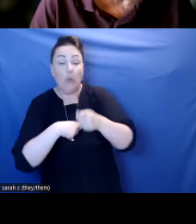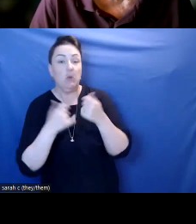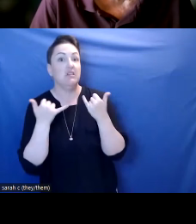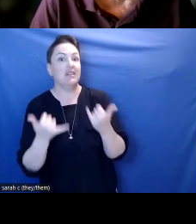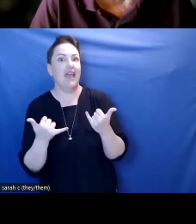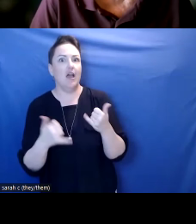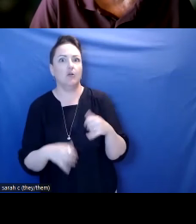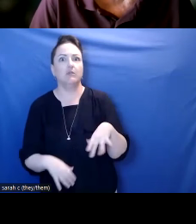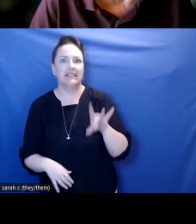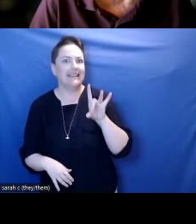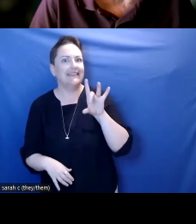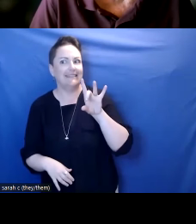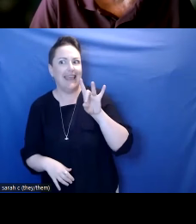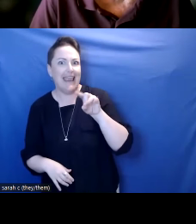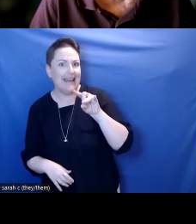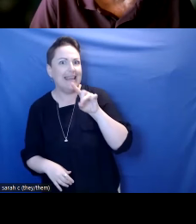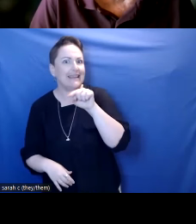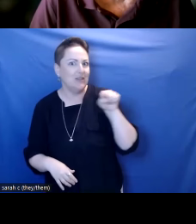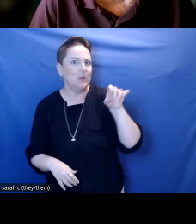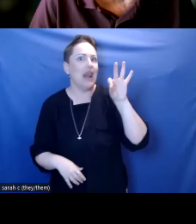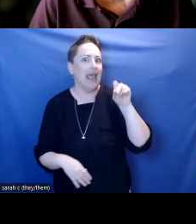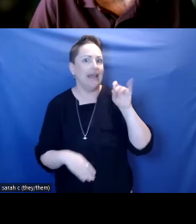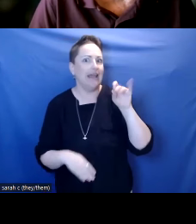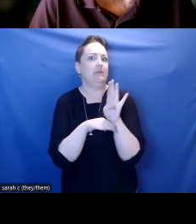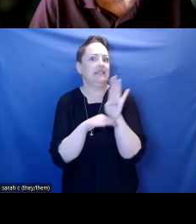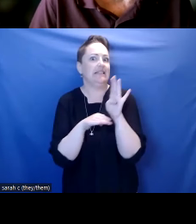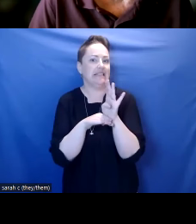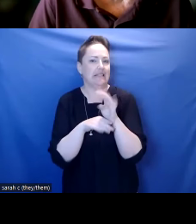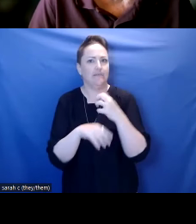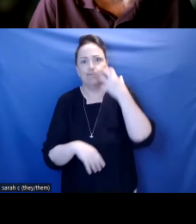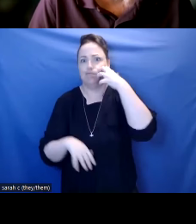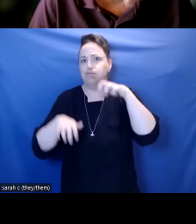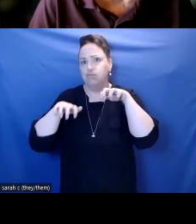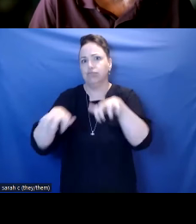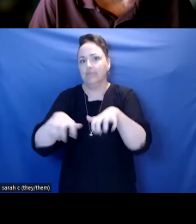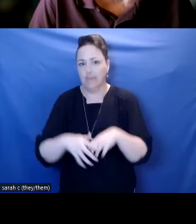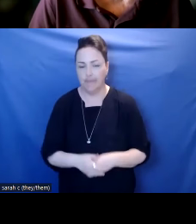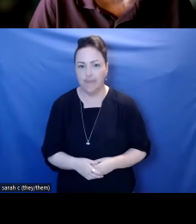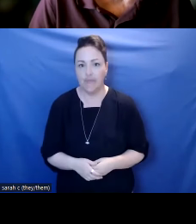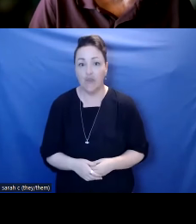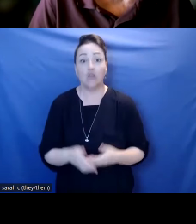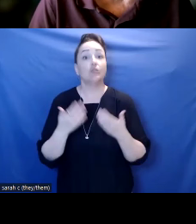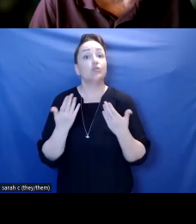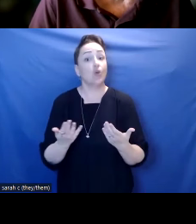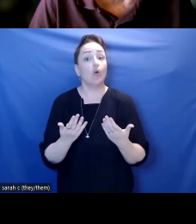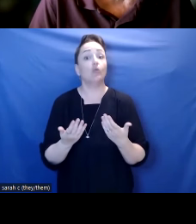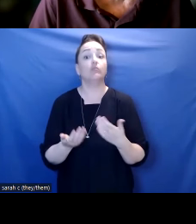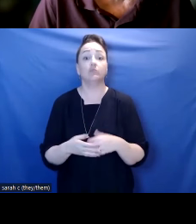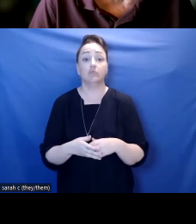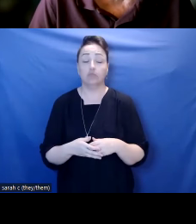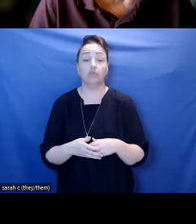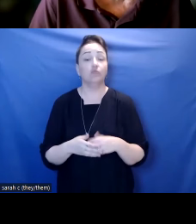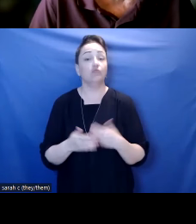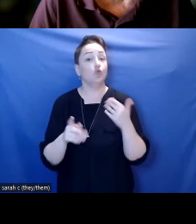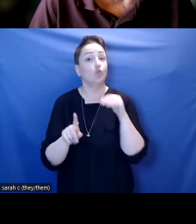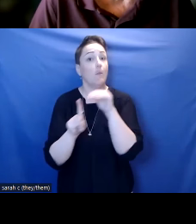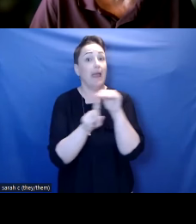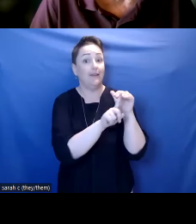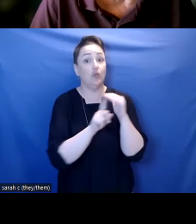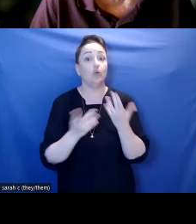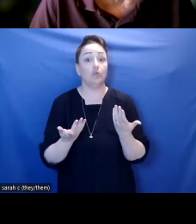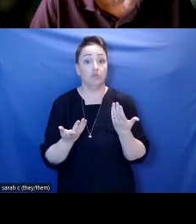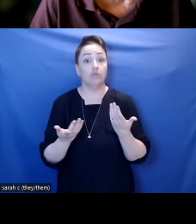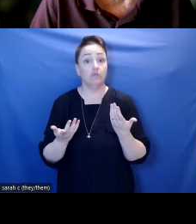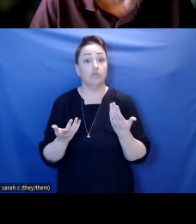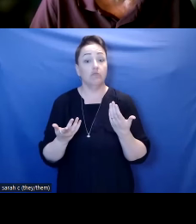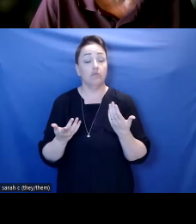it density per acre. Okay, go ahead. So just to remind everybody, footprints can really change and they've been shrinking. There is in